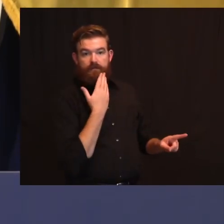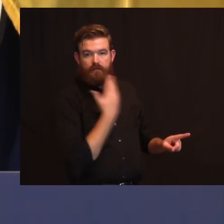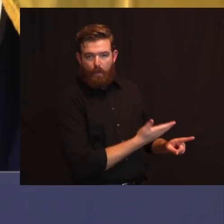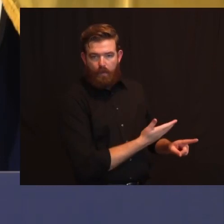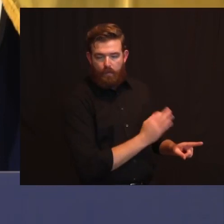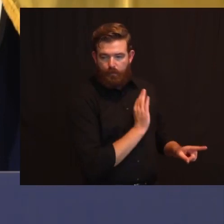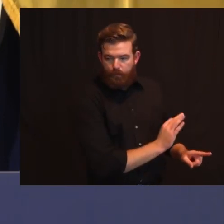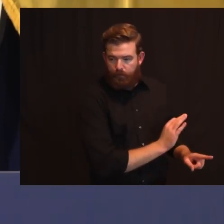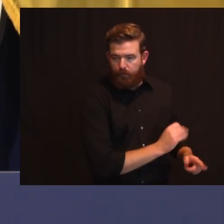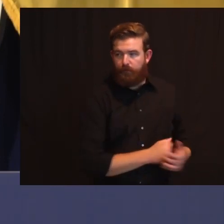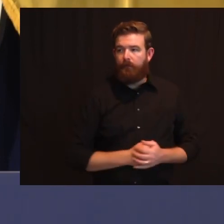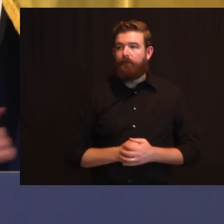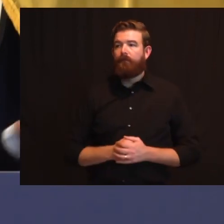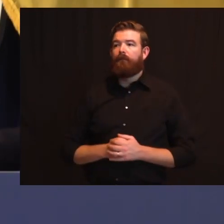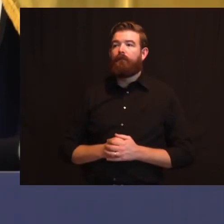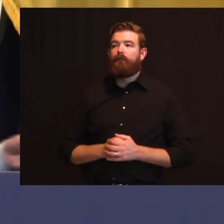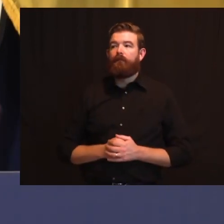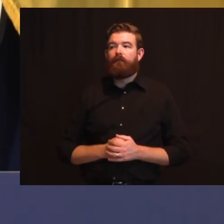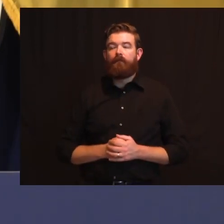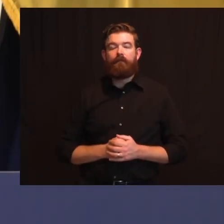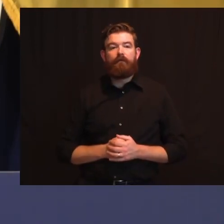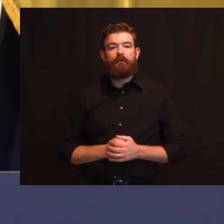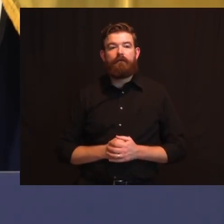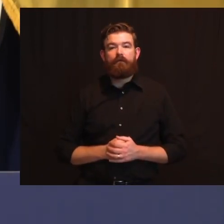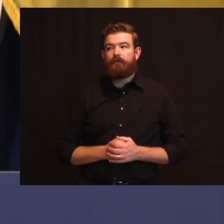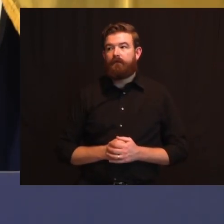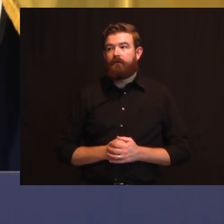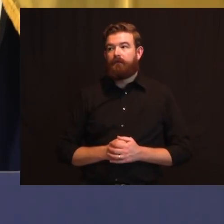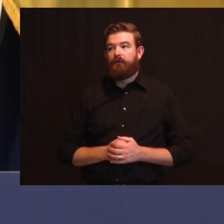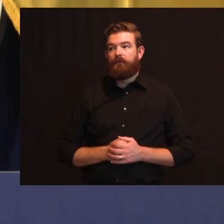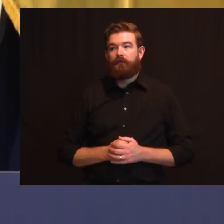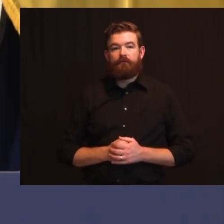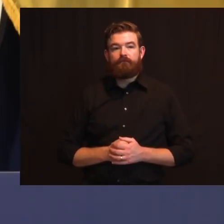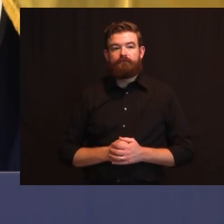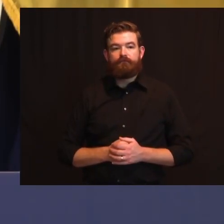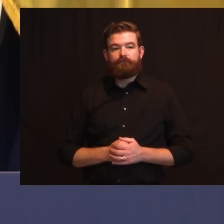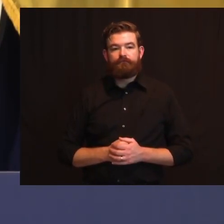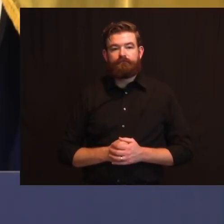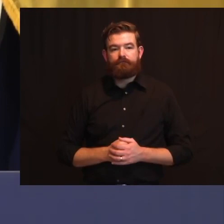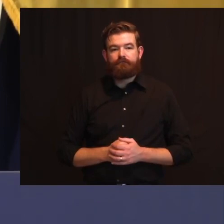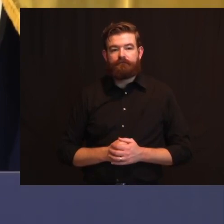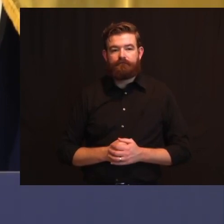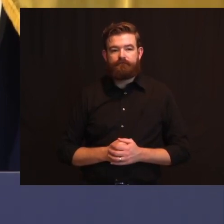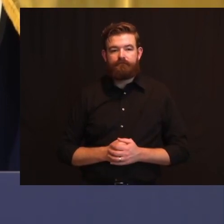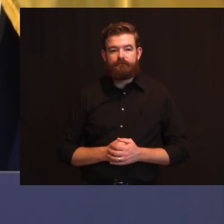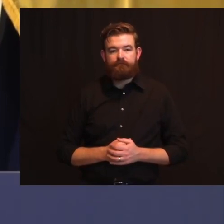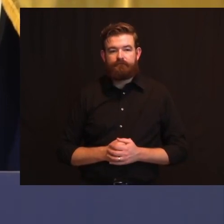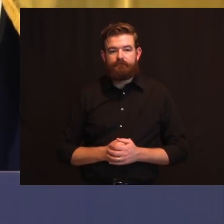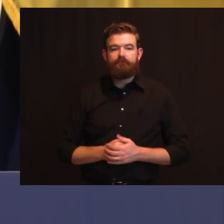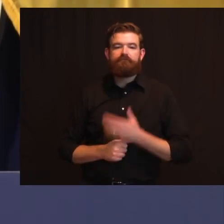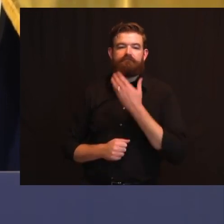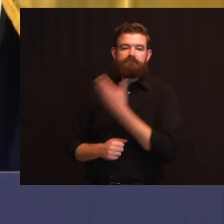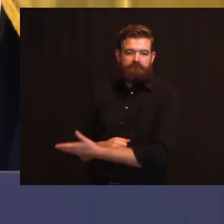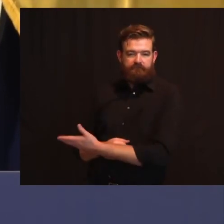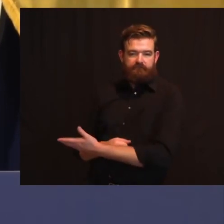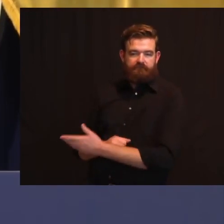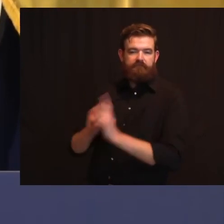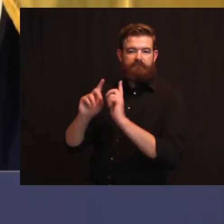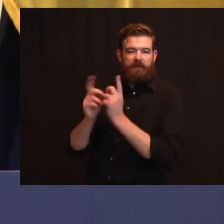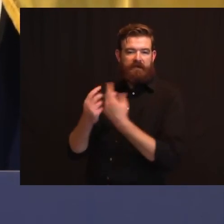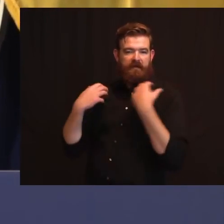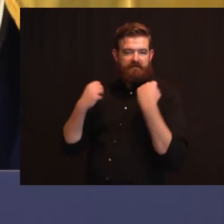before we break. I hope so. You barely need an introduction, but the woman on my right needs no introduction. Please help me welcome the Commissioner of the Department of Health,